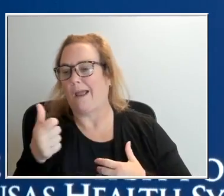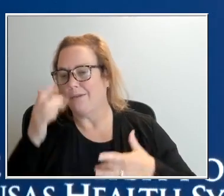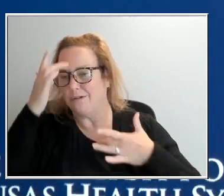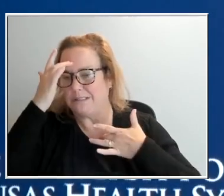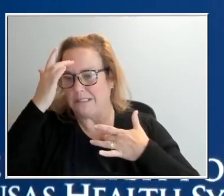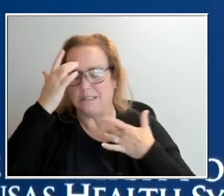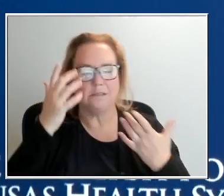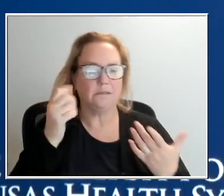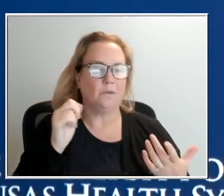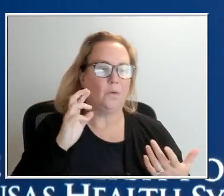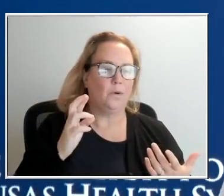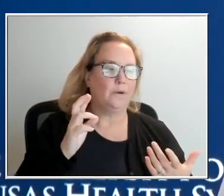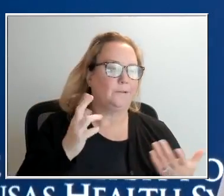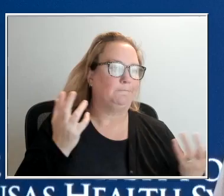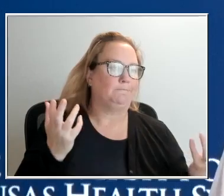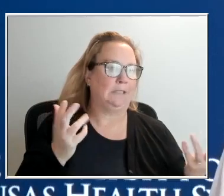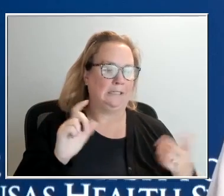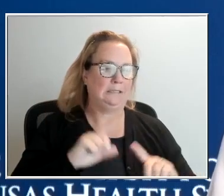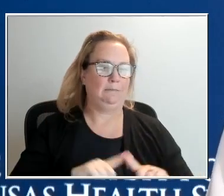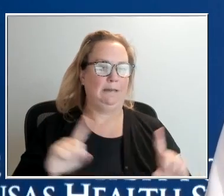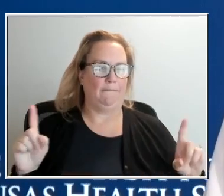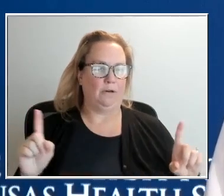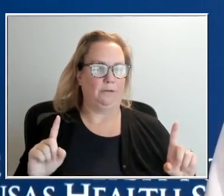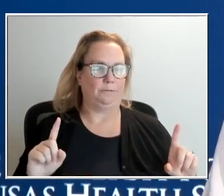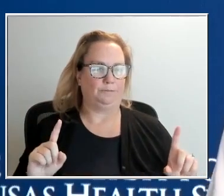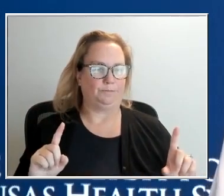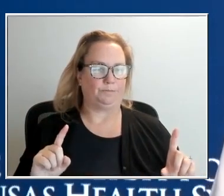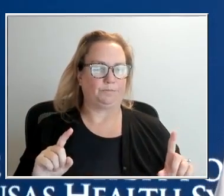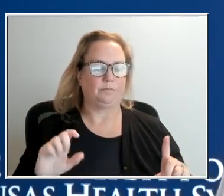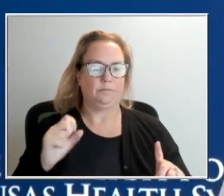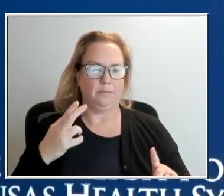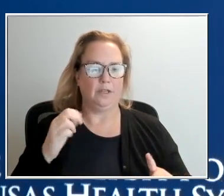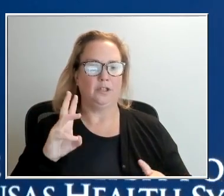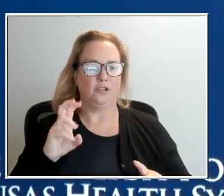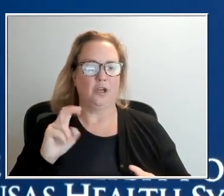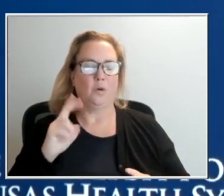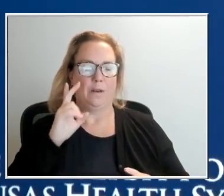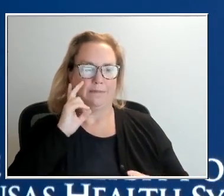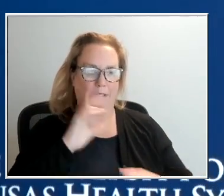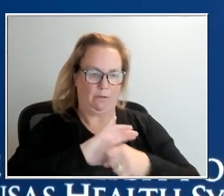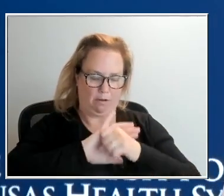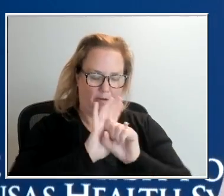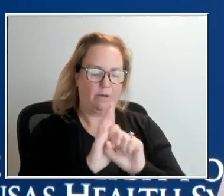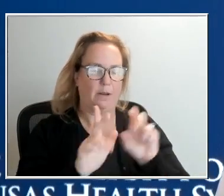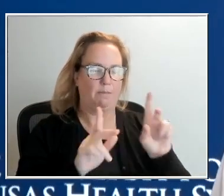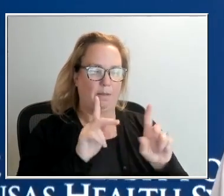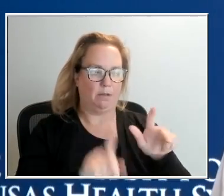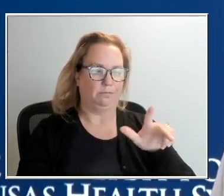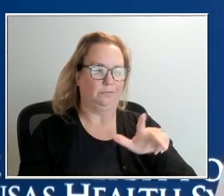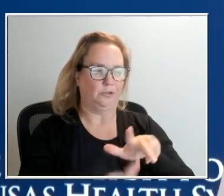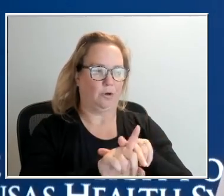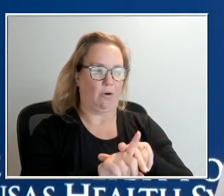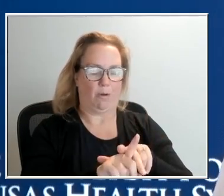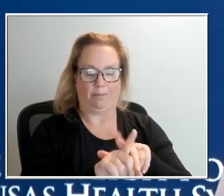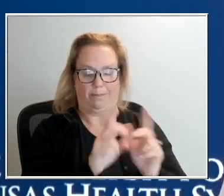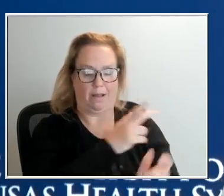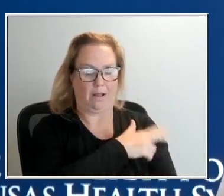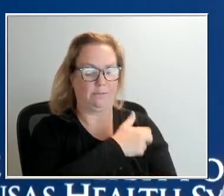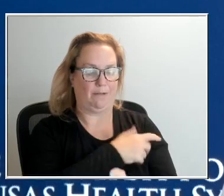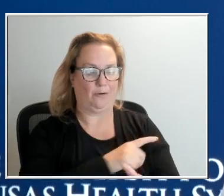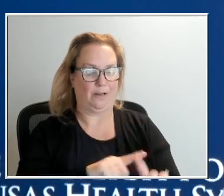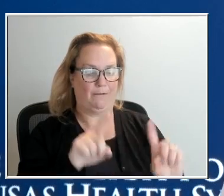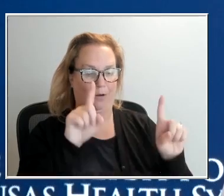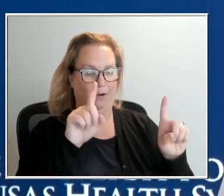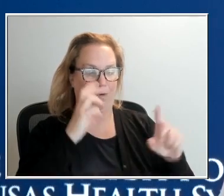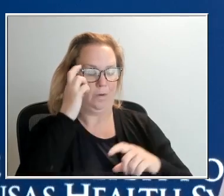it for something completely different? And we know, Sean, that we have seen that with COVID. We know that people present to the hospital for completely different reasons, but may complain of